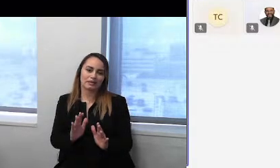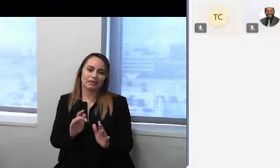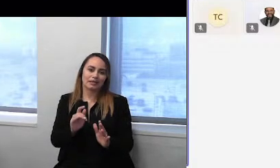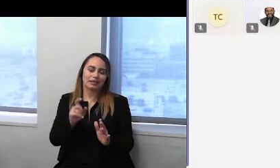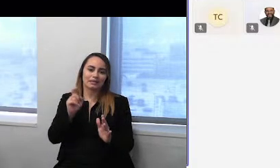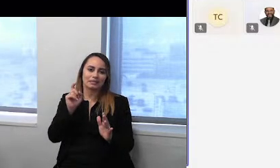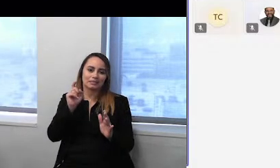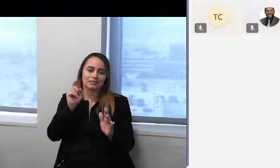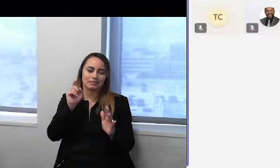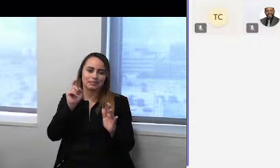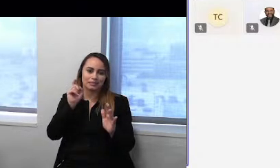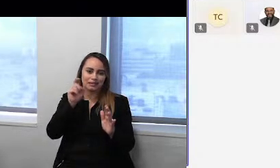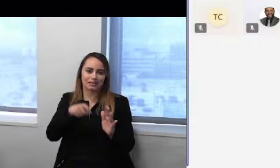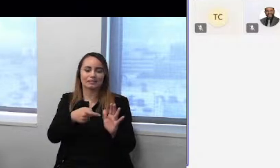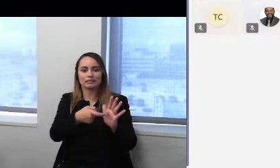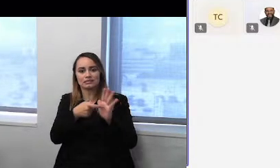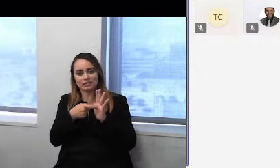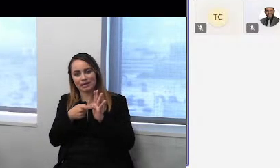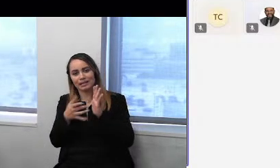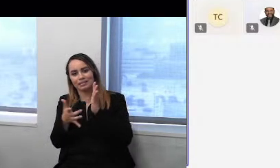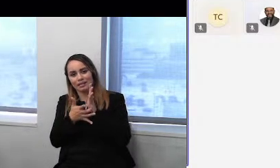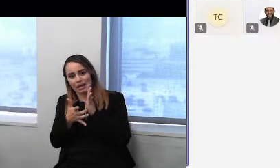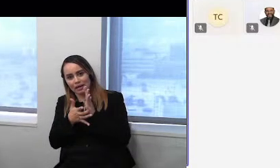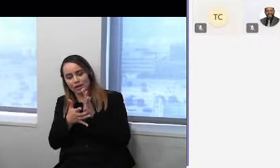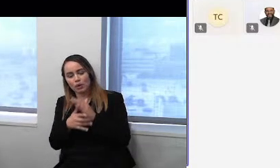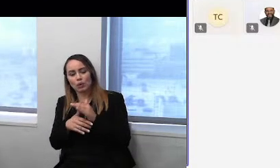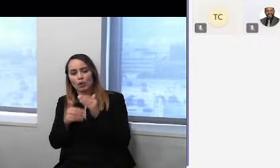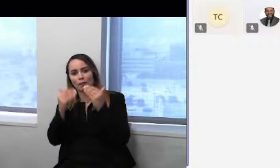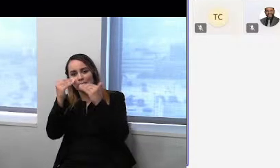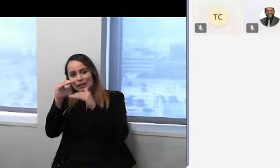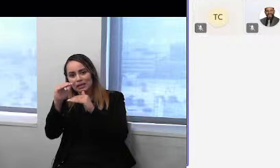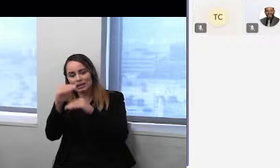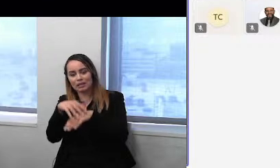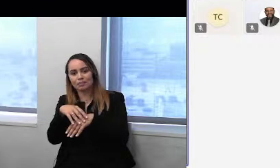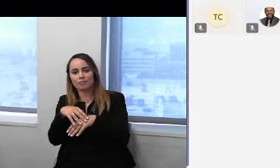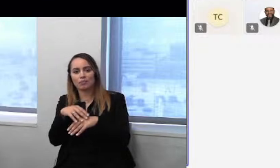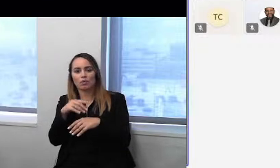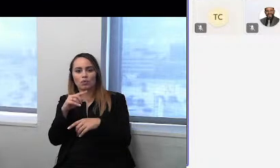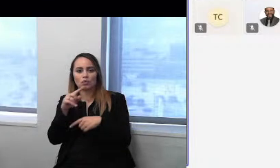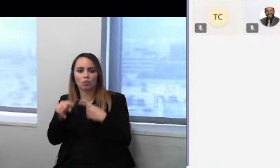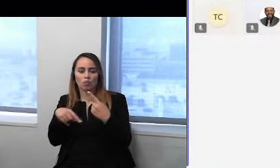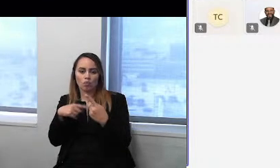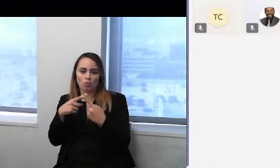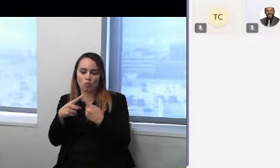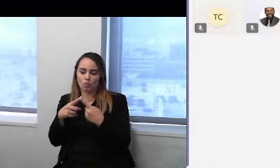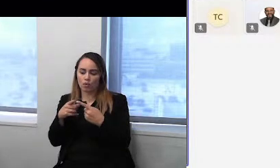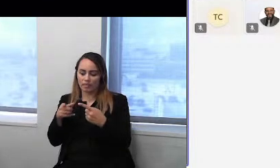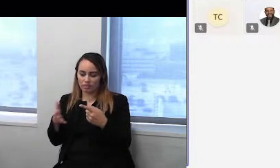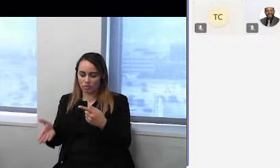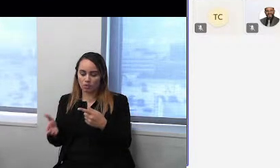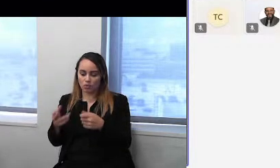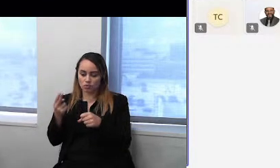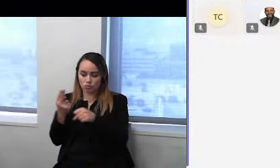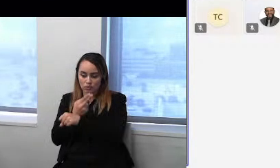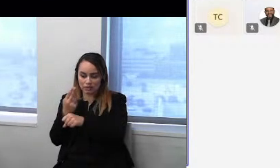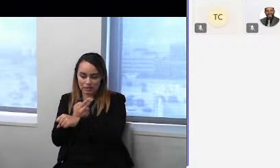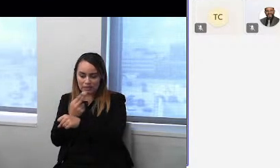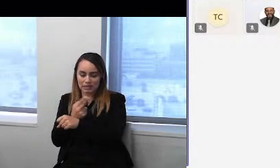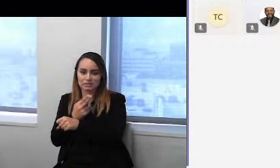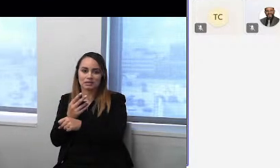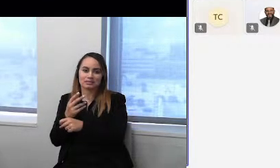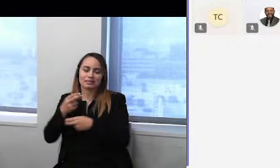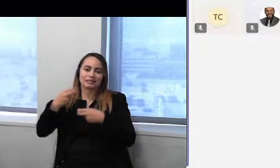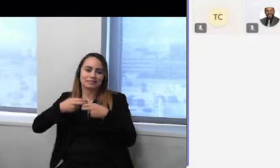requirements based on its application that you're utilizing it for. So it's very difficult to answer your question. It's a very